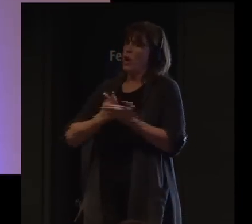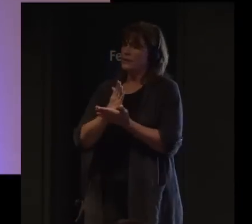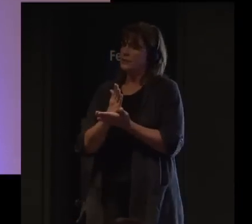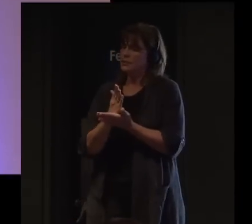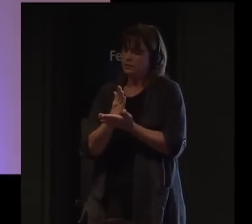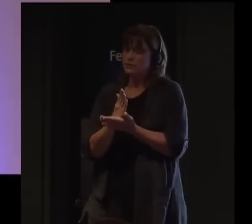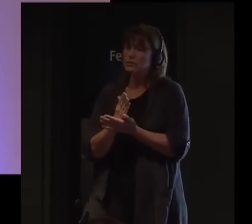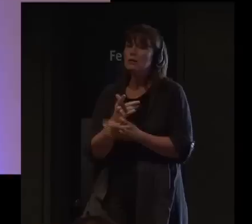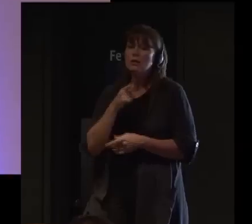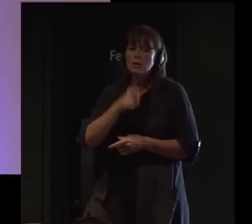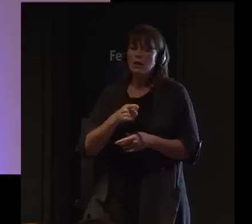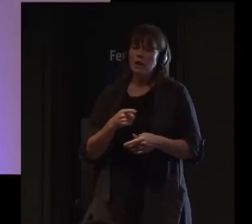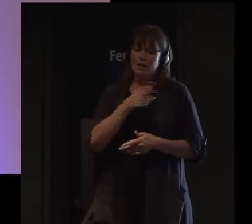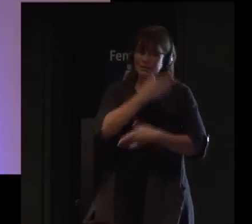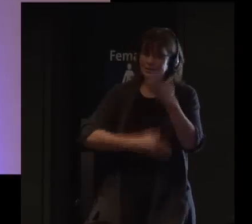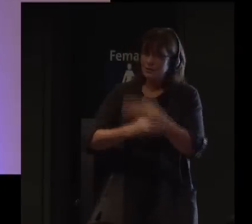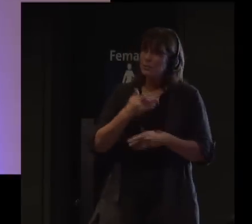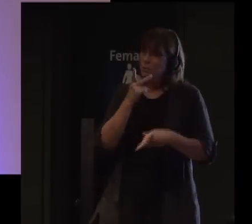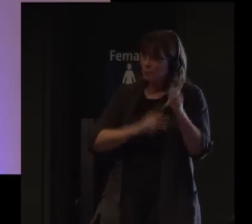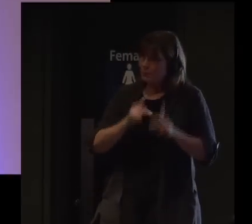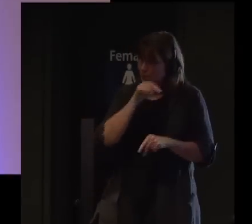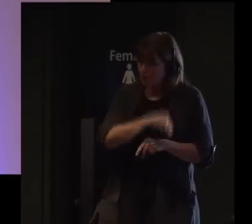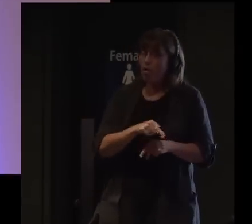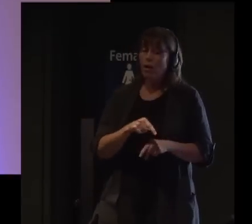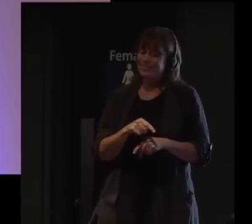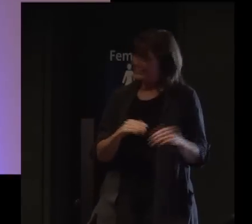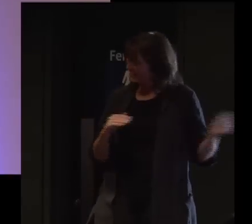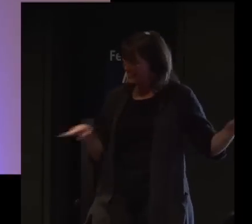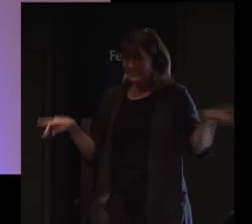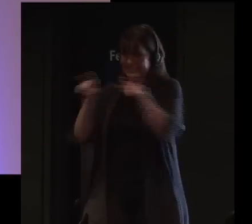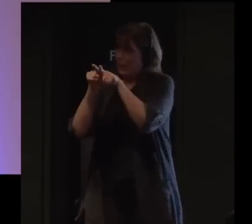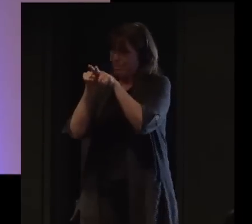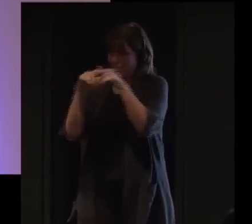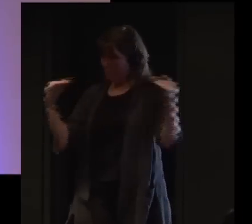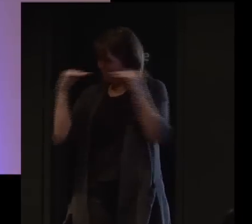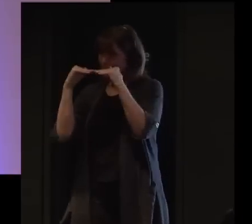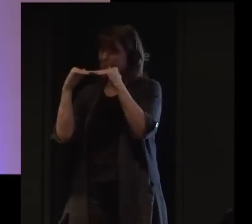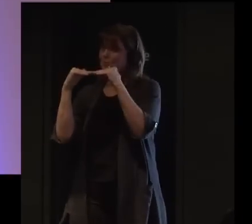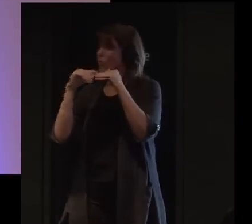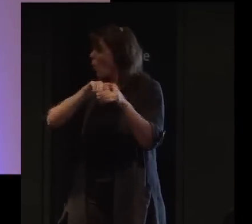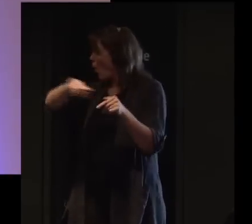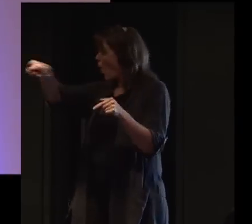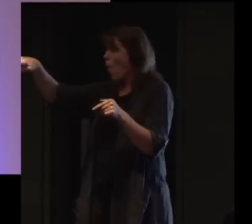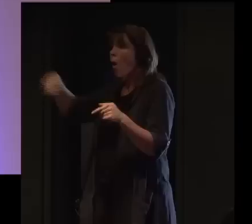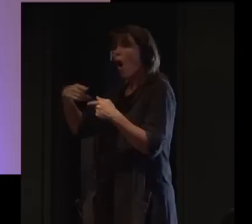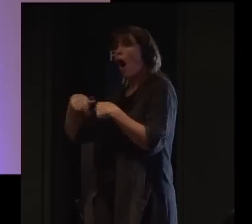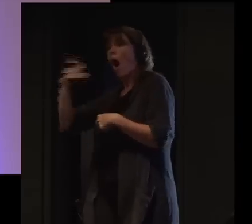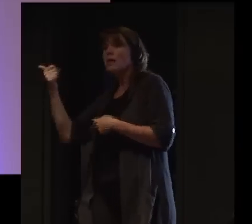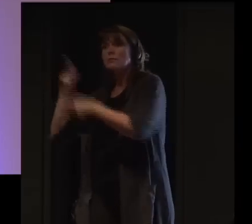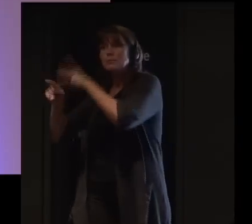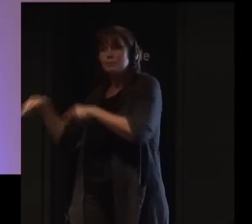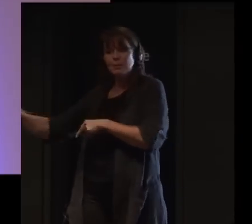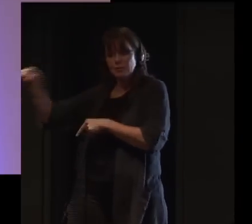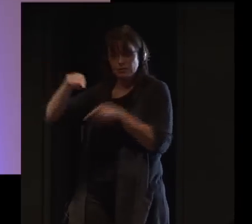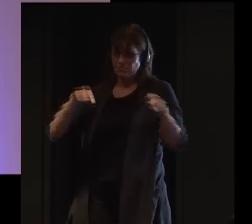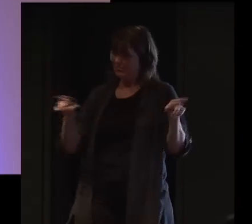saying that people with disabilities have the very same social and cultural rights as the other part of the population.